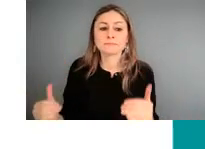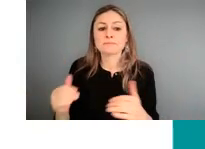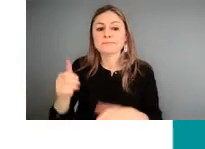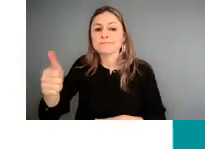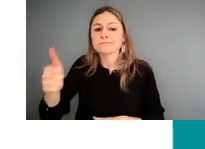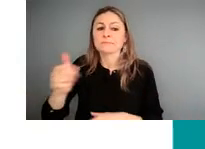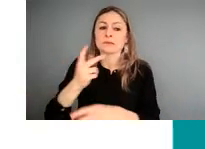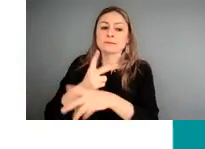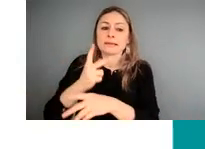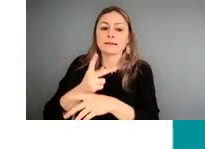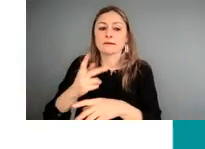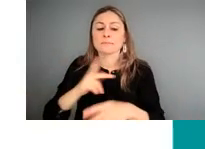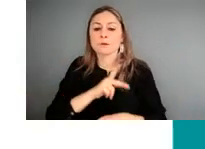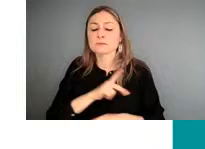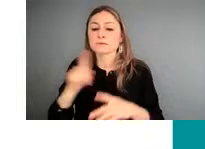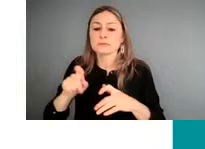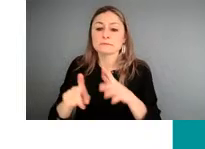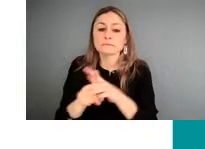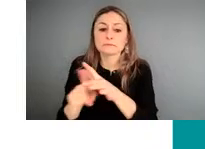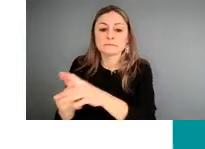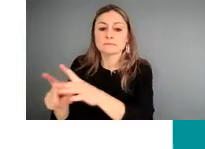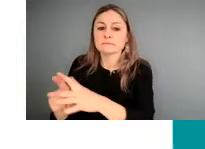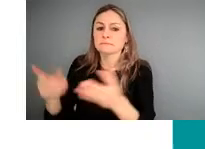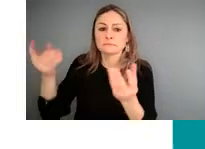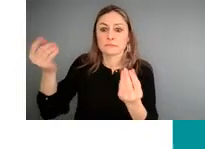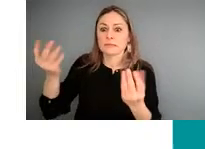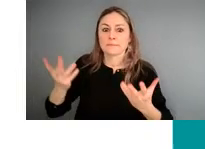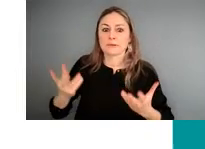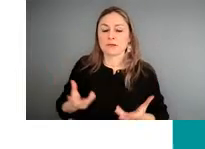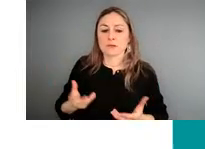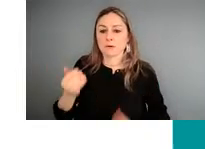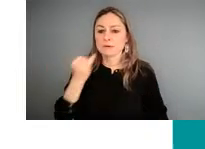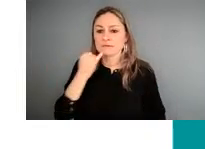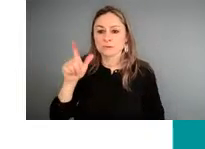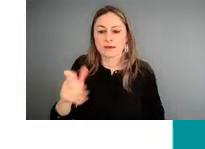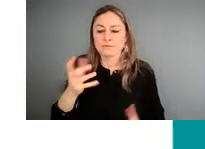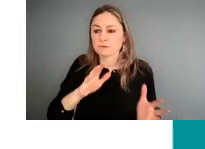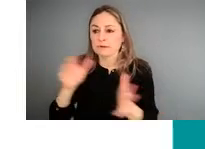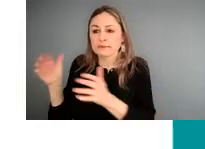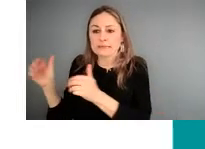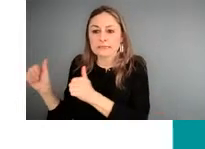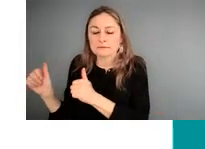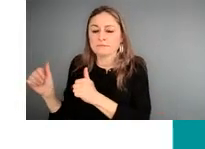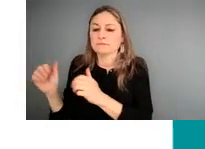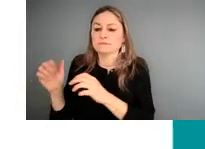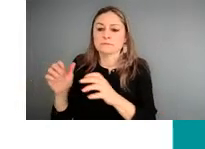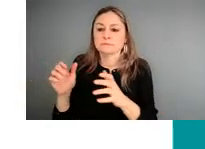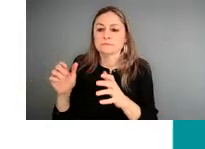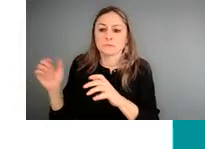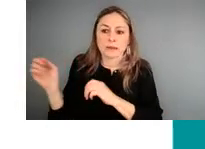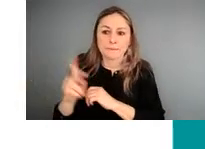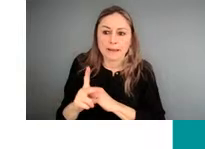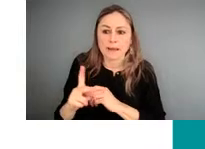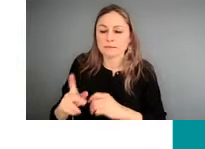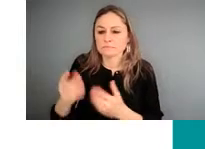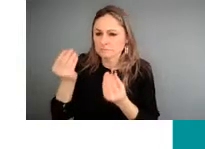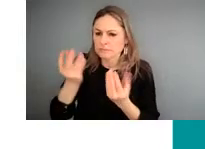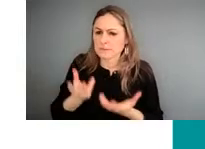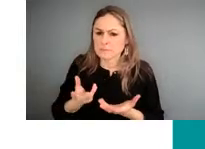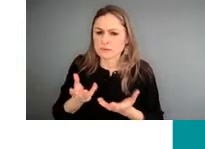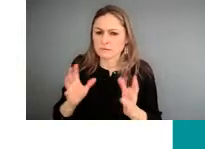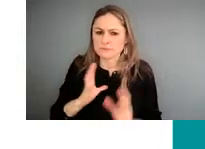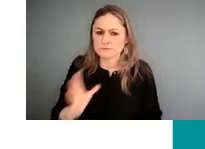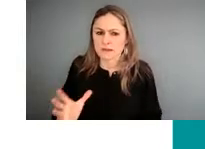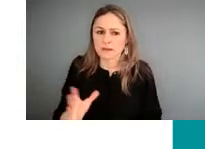as they come up. Please just let me know if you do need to step away. We want to make sure that we get your input.